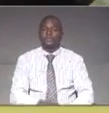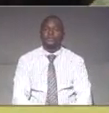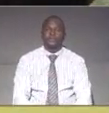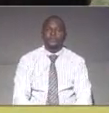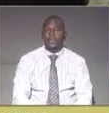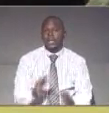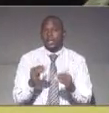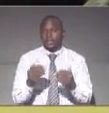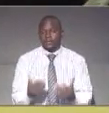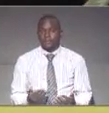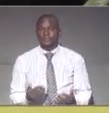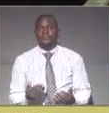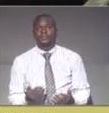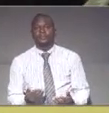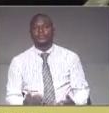At least there are over